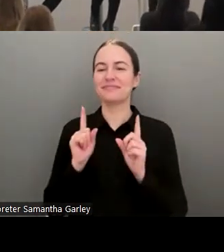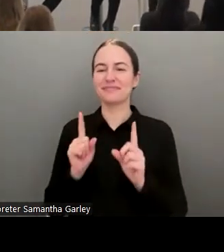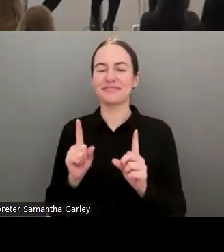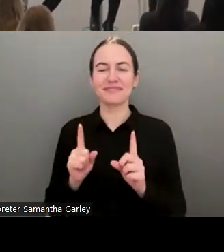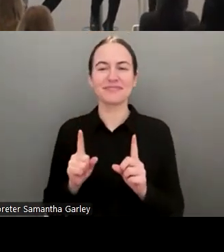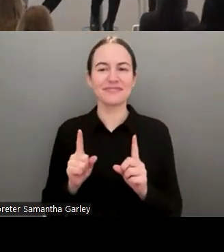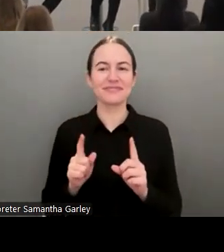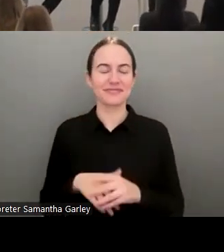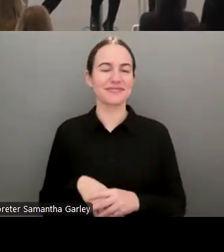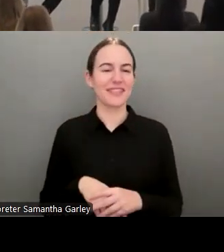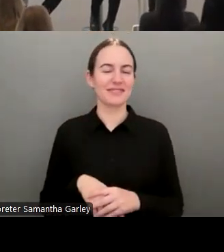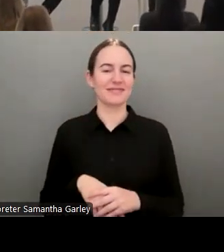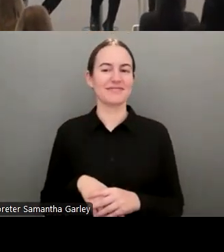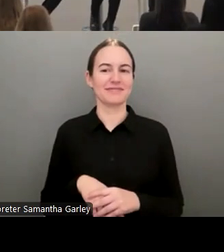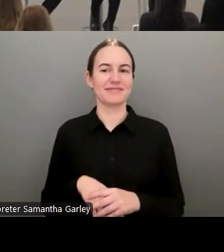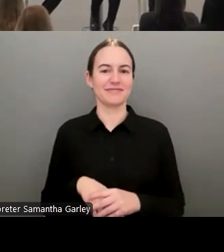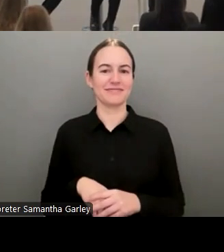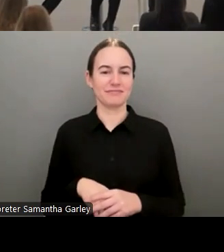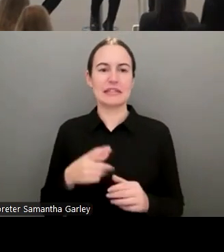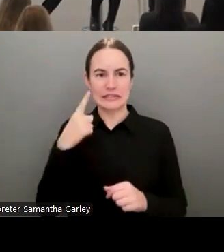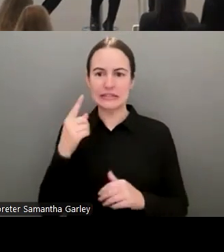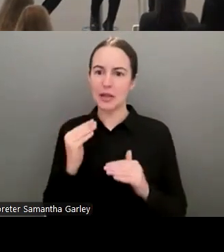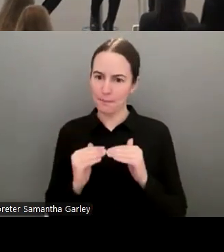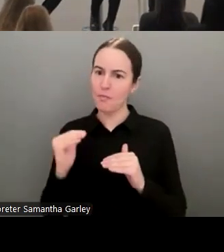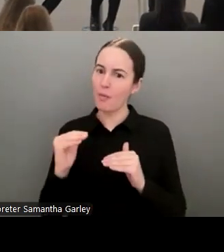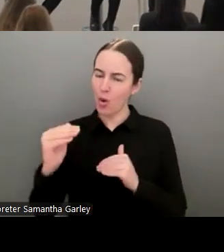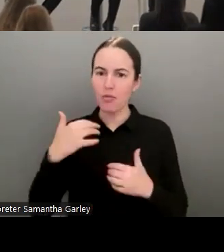having increasing interest in